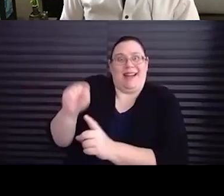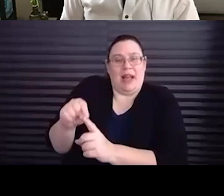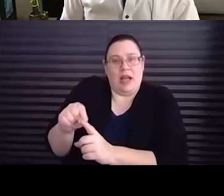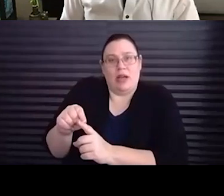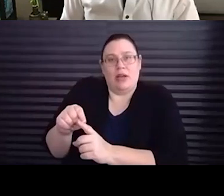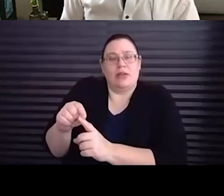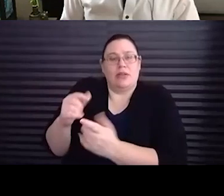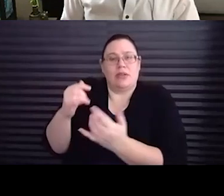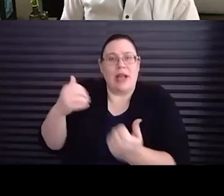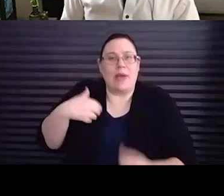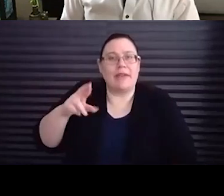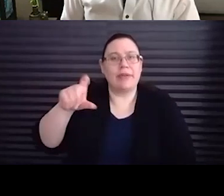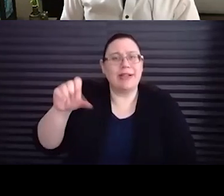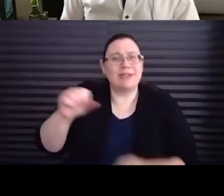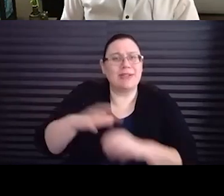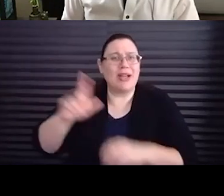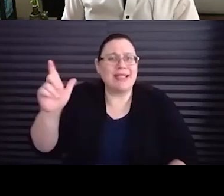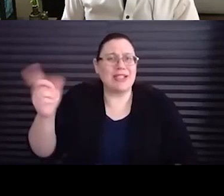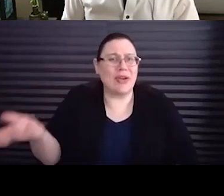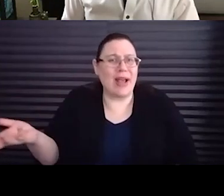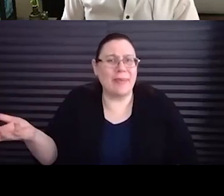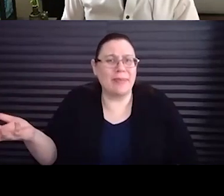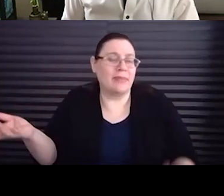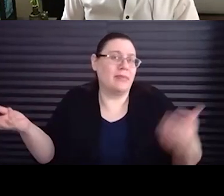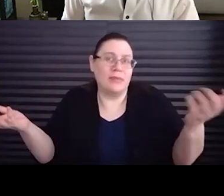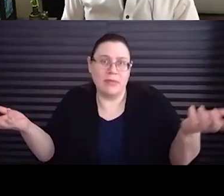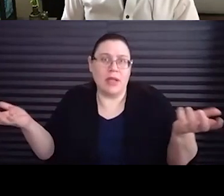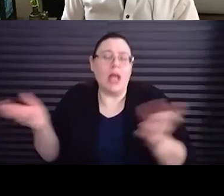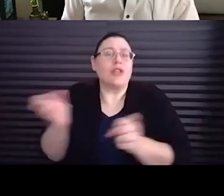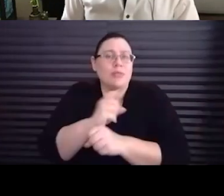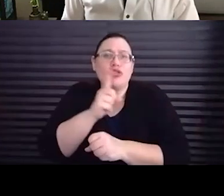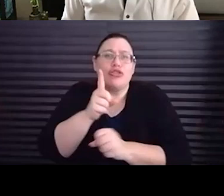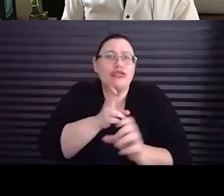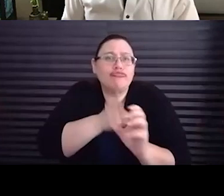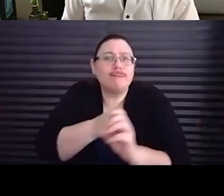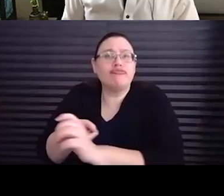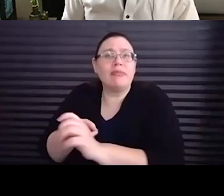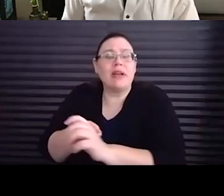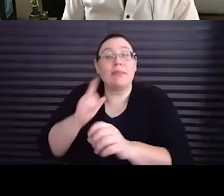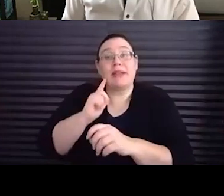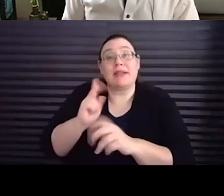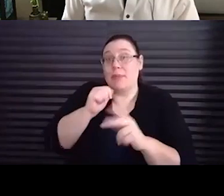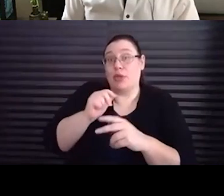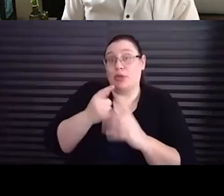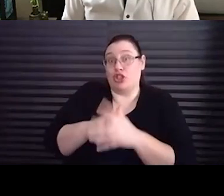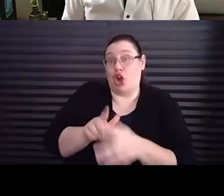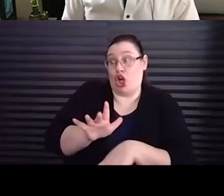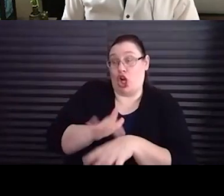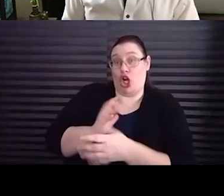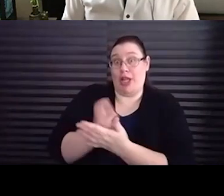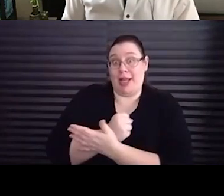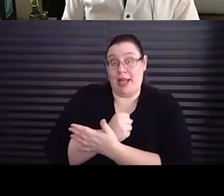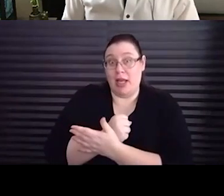reels, you know, on Instagram. So be sure to make sure that you're participating, because early adapters, they really show